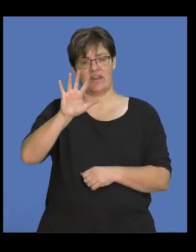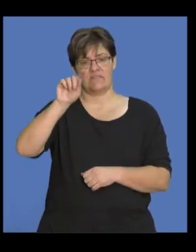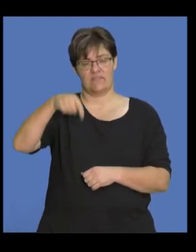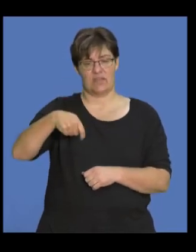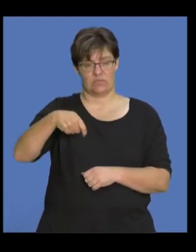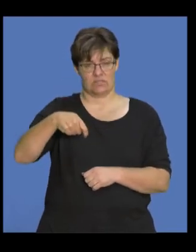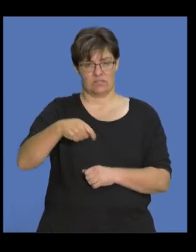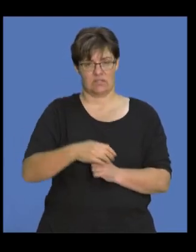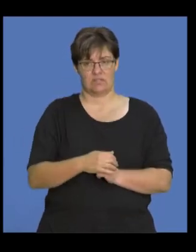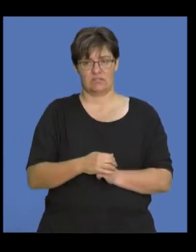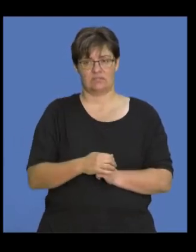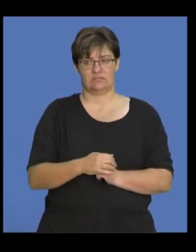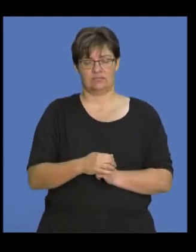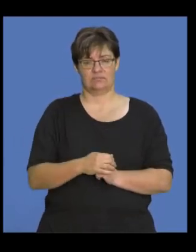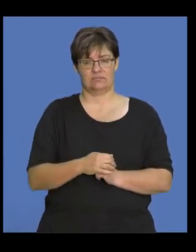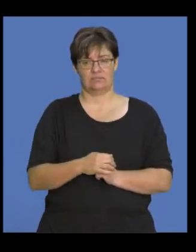485,000. So